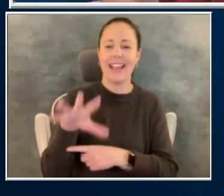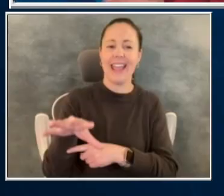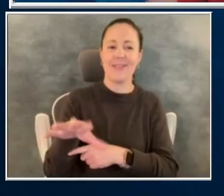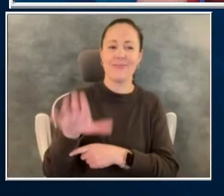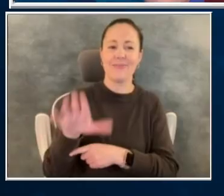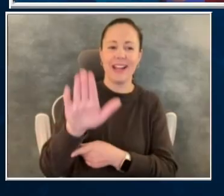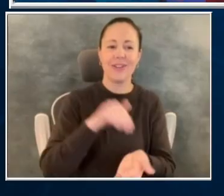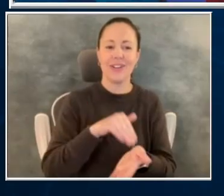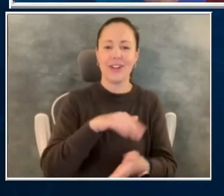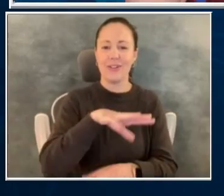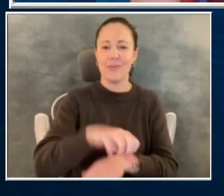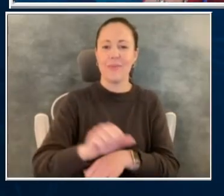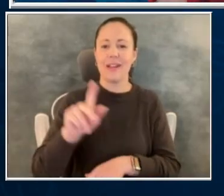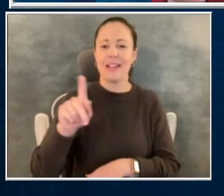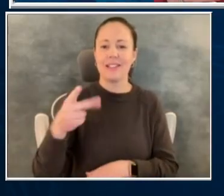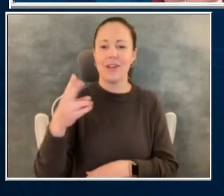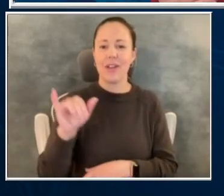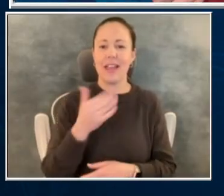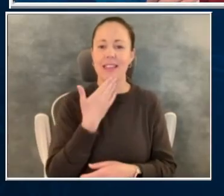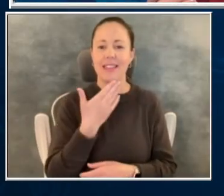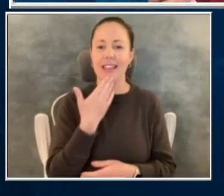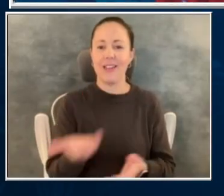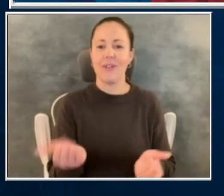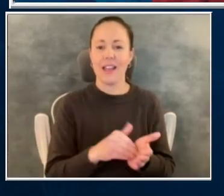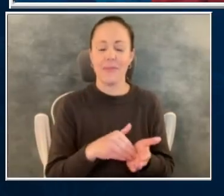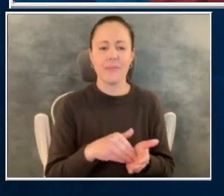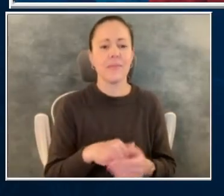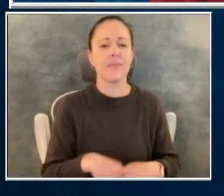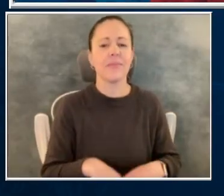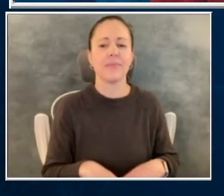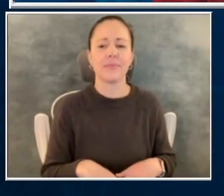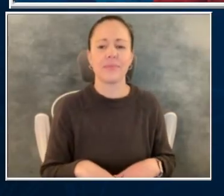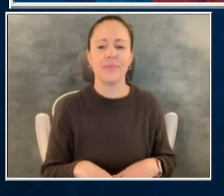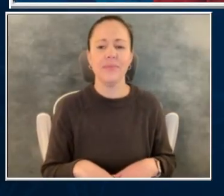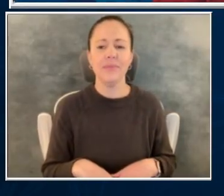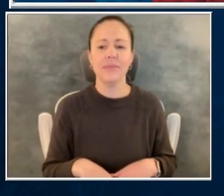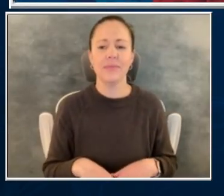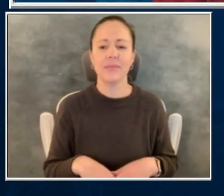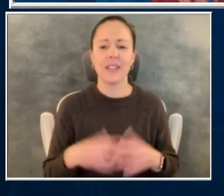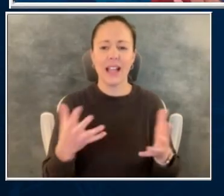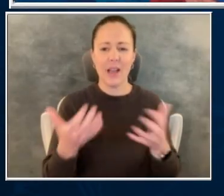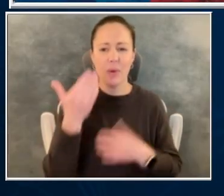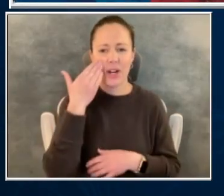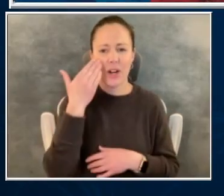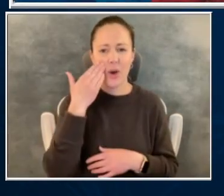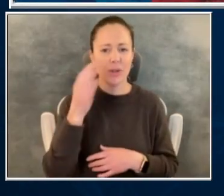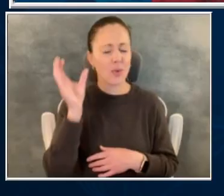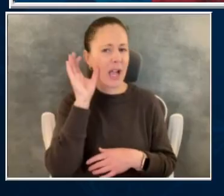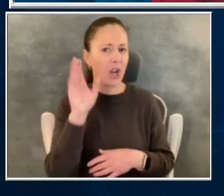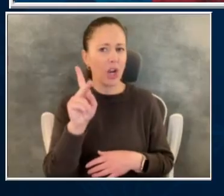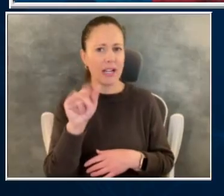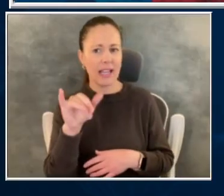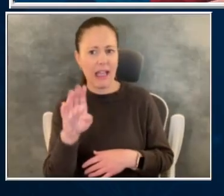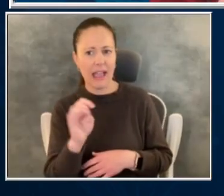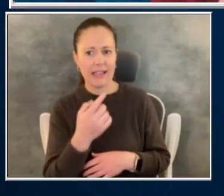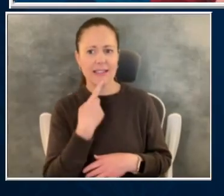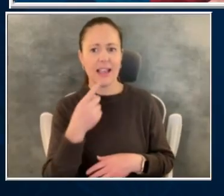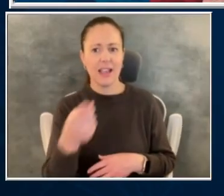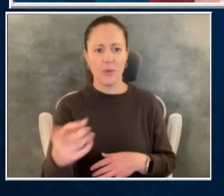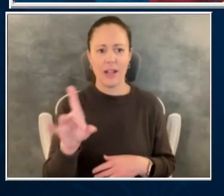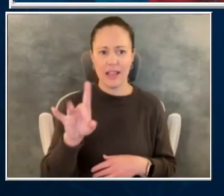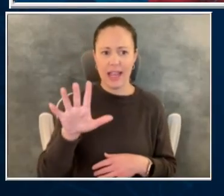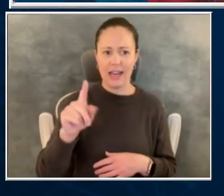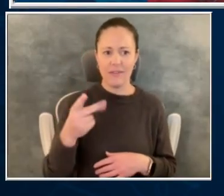again. Kathy, I want to know, so I heard Kay say you're in the 85th percentile on one